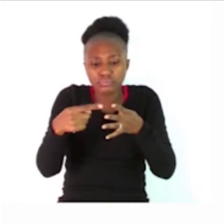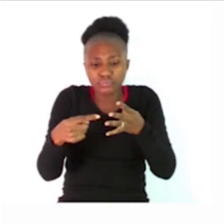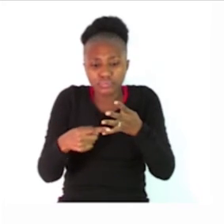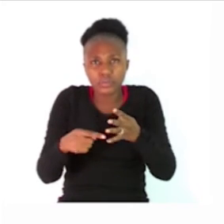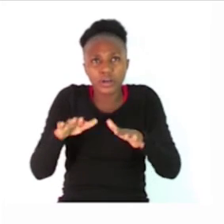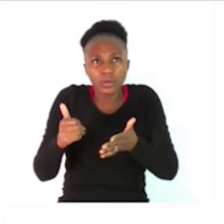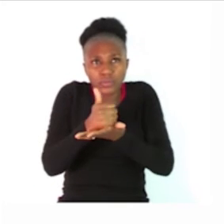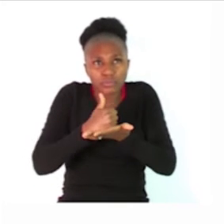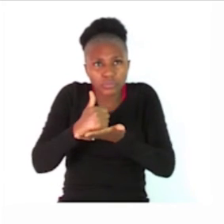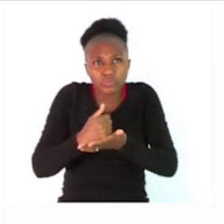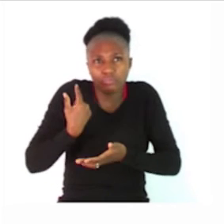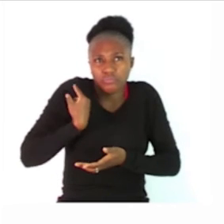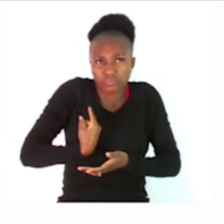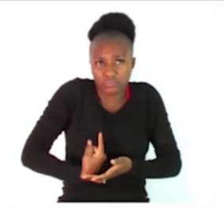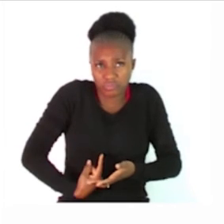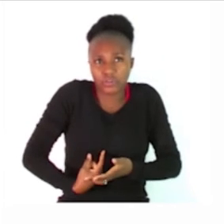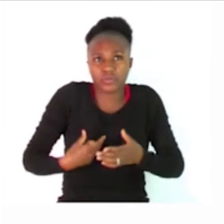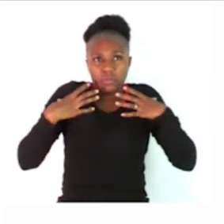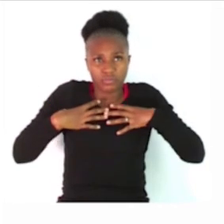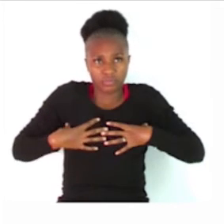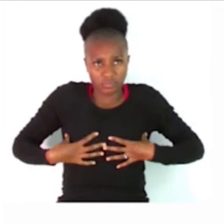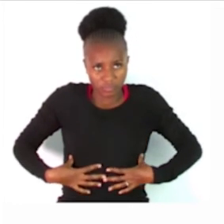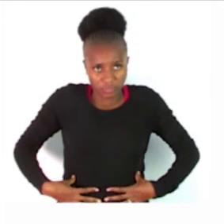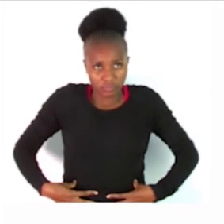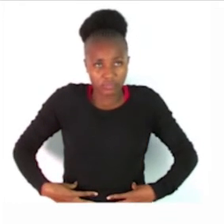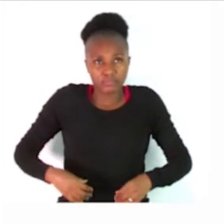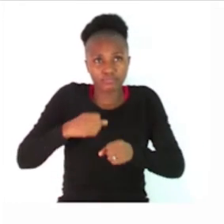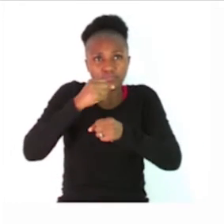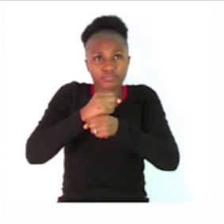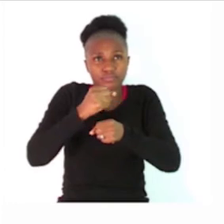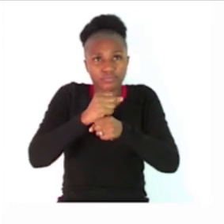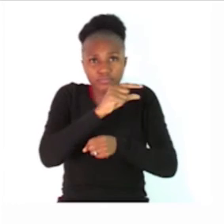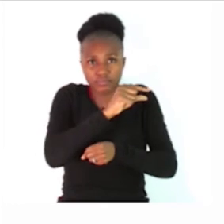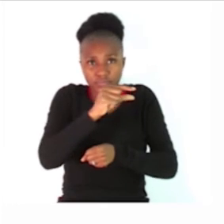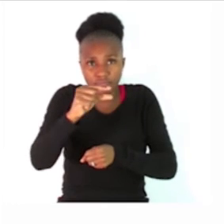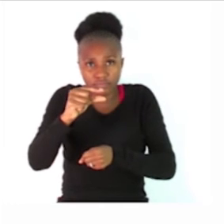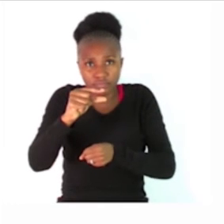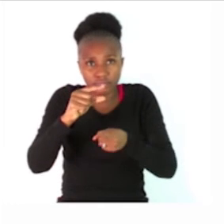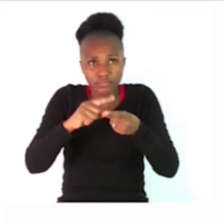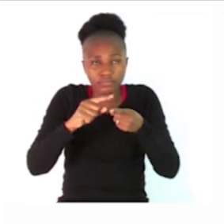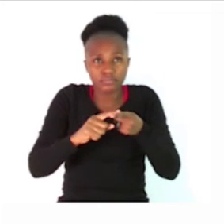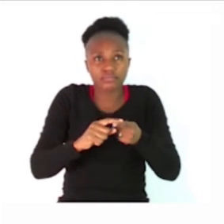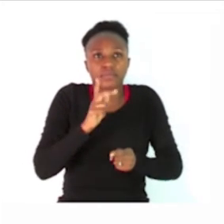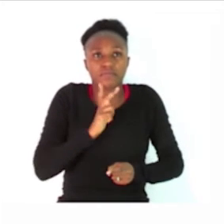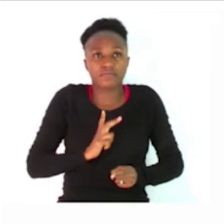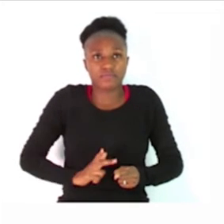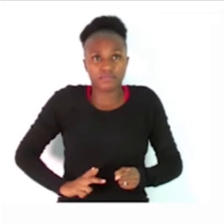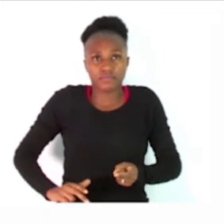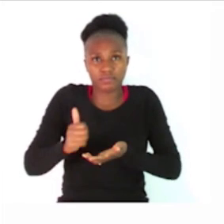number 2. And then our vocabulary for today, we have personal hygiene,